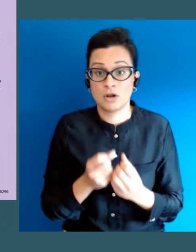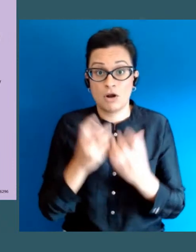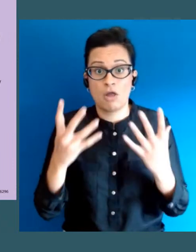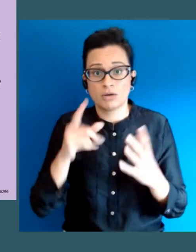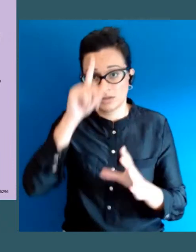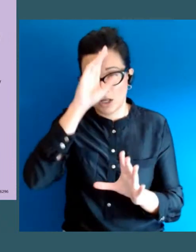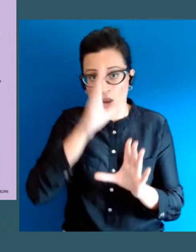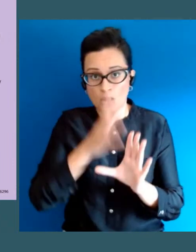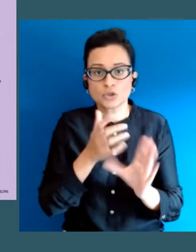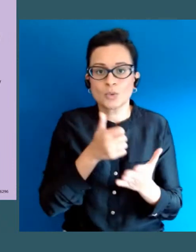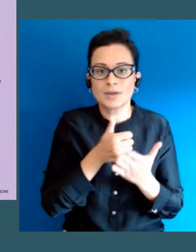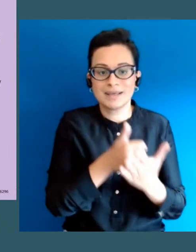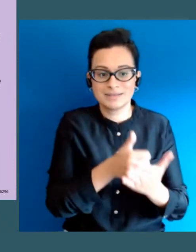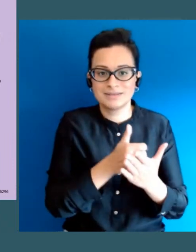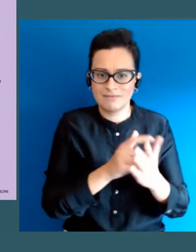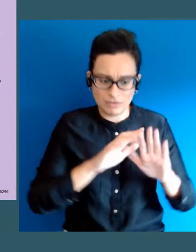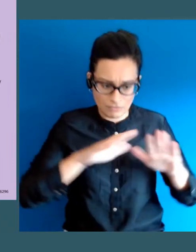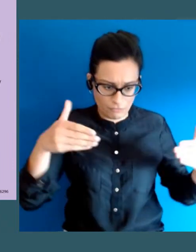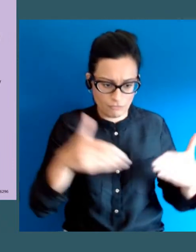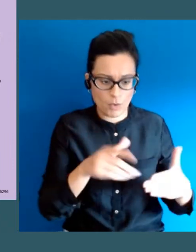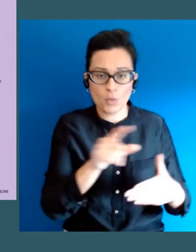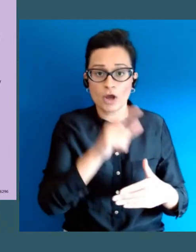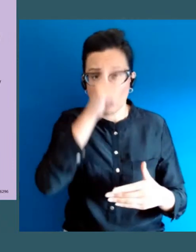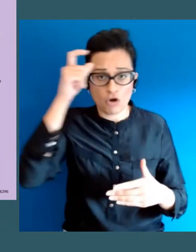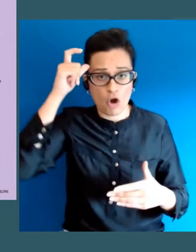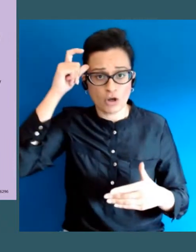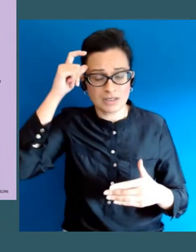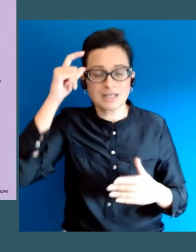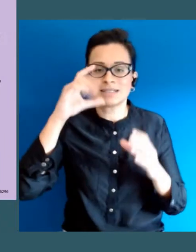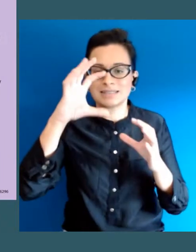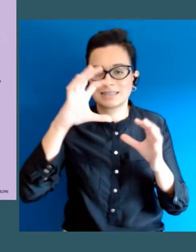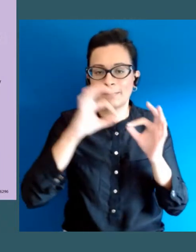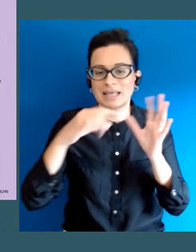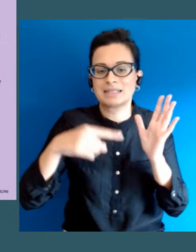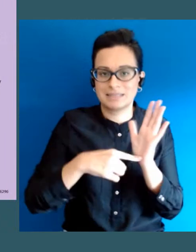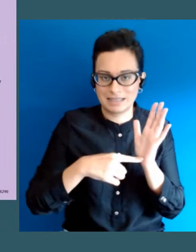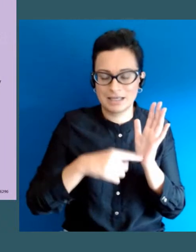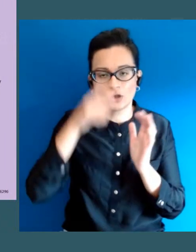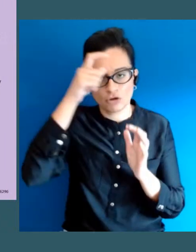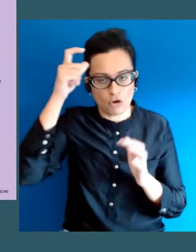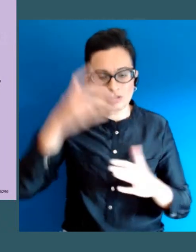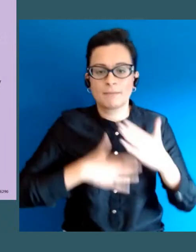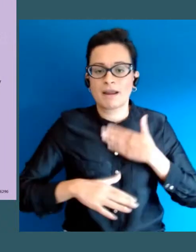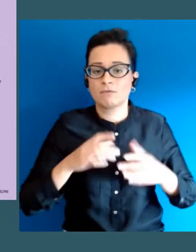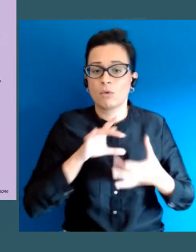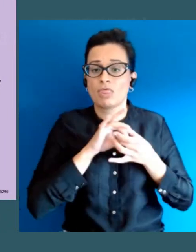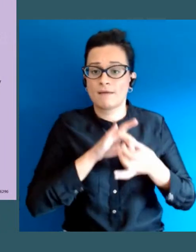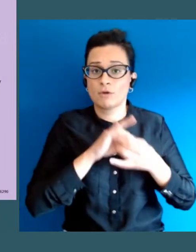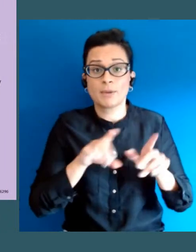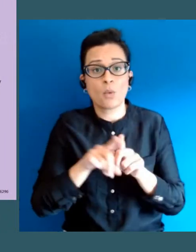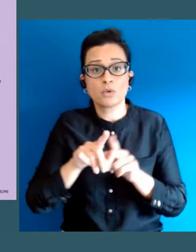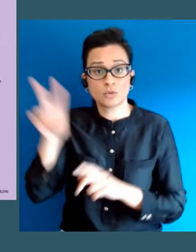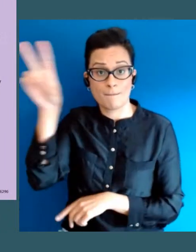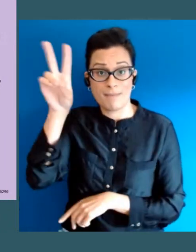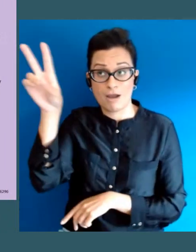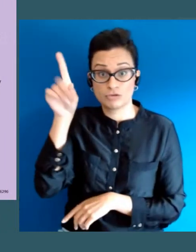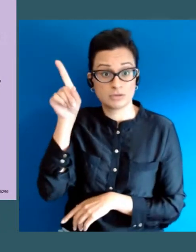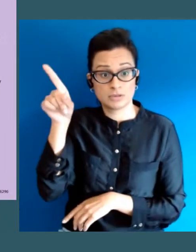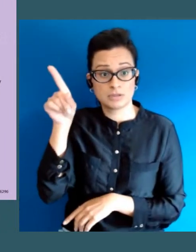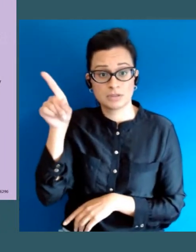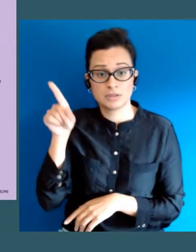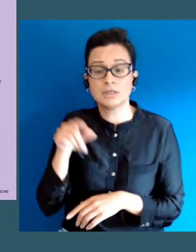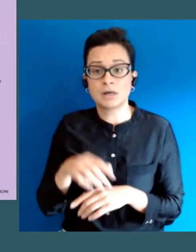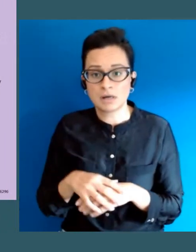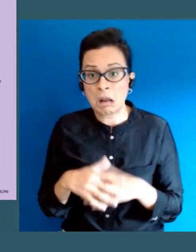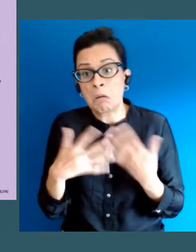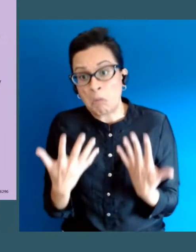have focused on cognitive behavioural therapy, and they have focused on parents. Now, that's likely to be reflective